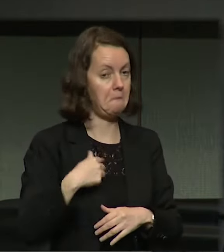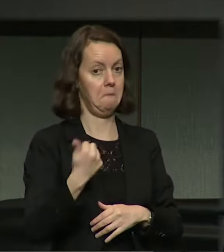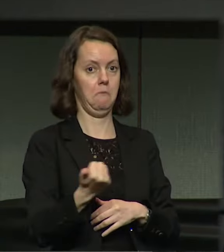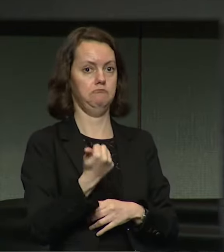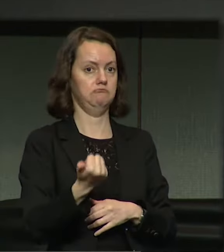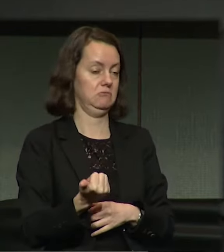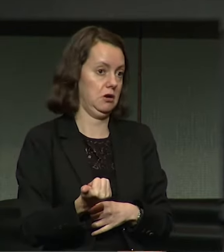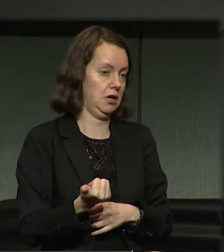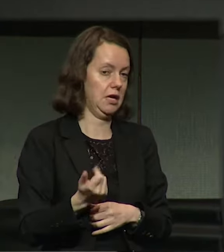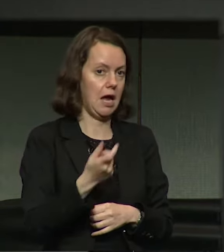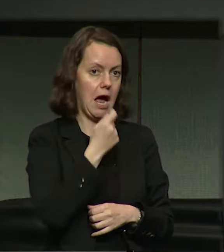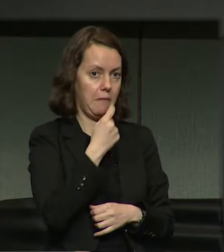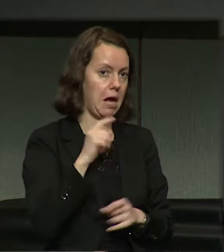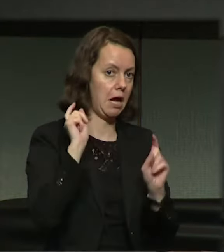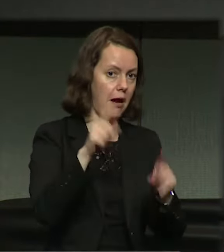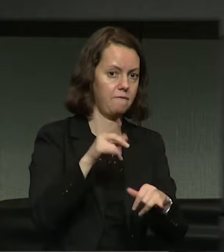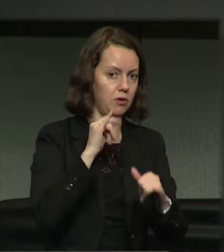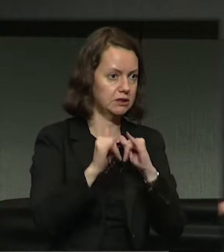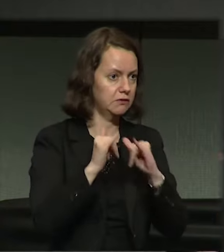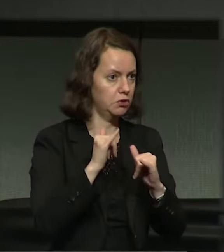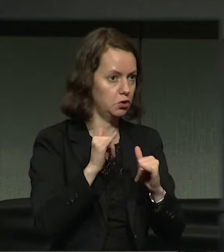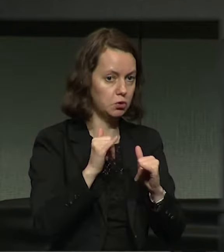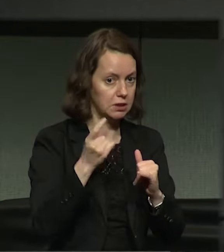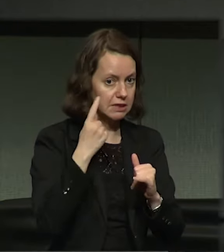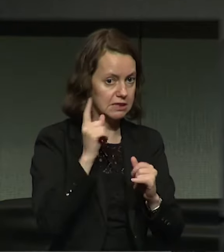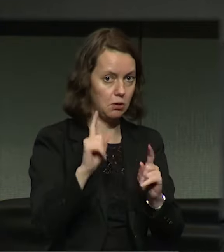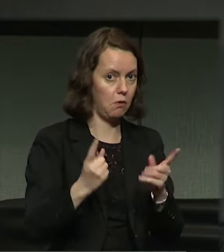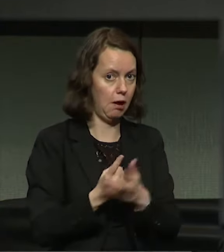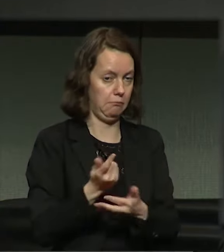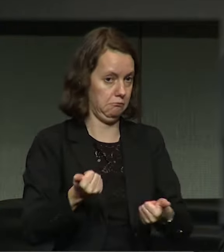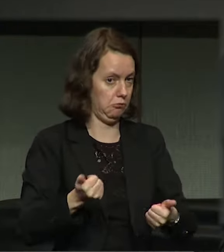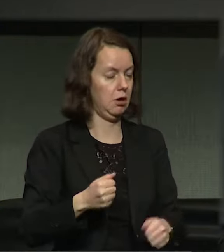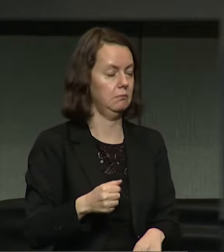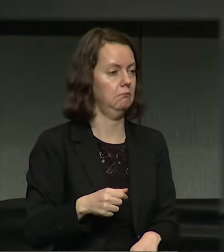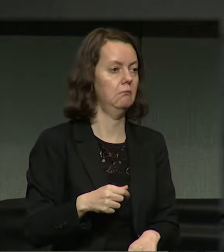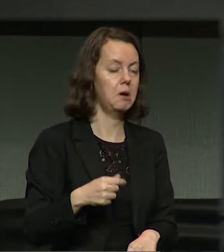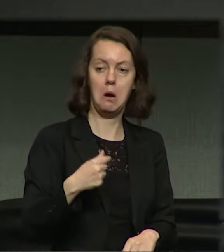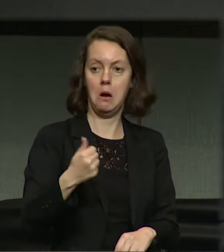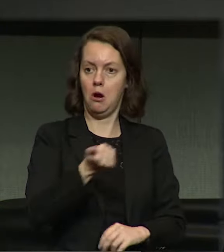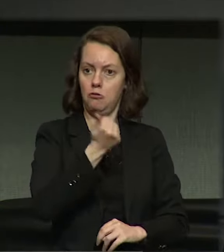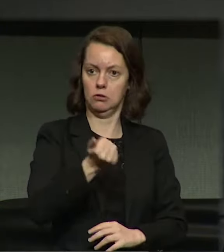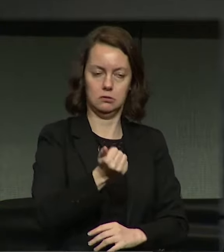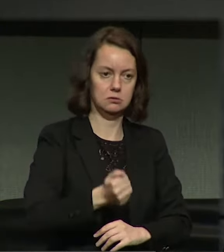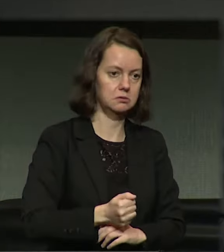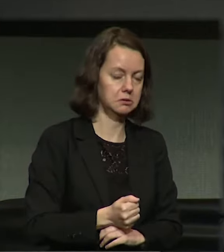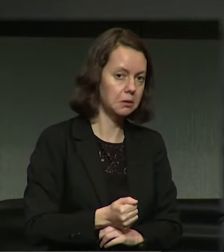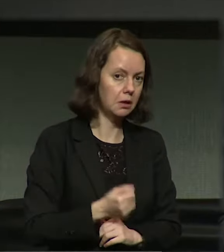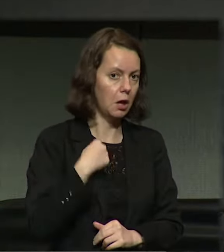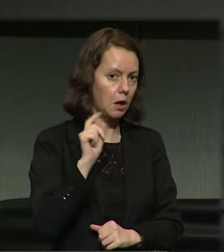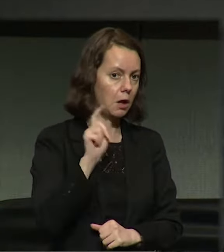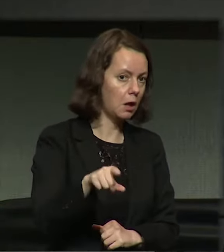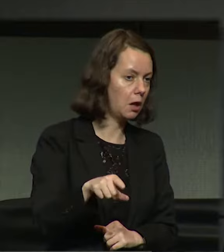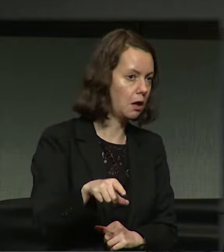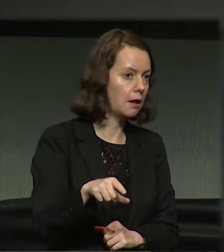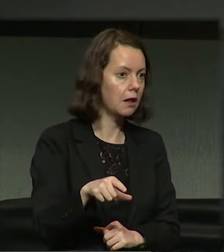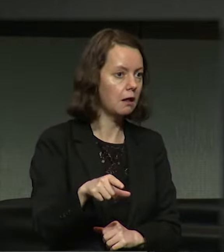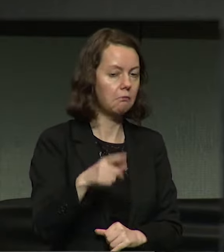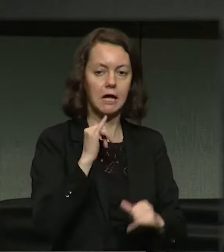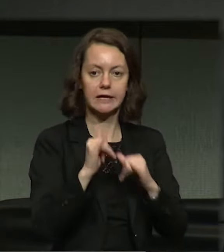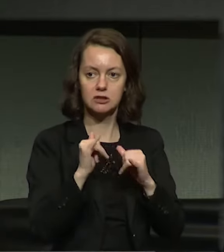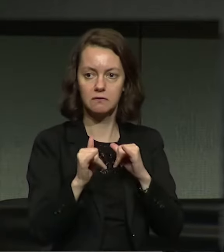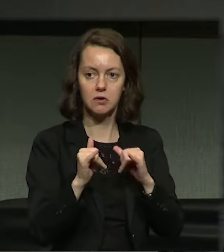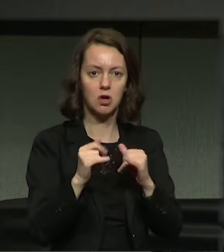right. They said, come down, have an interview, and we'll see what you got. So I thought, okay, have a look. So I go down, I had an interview,